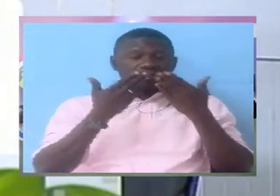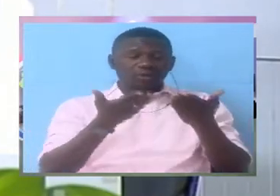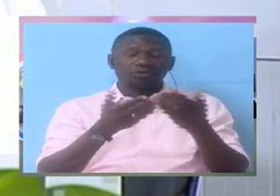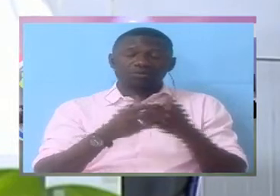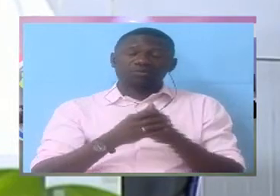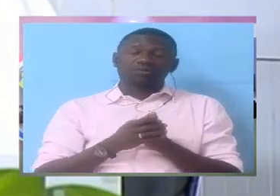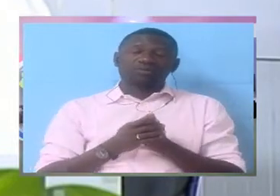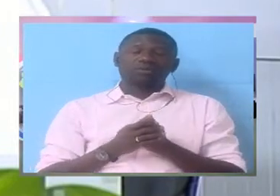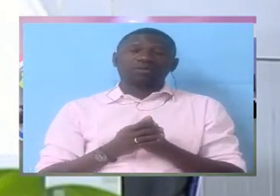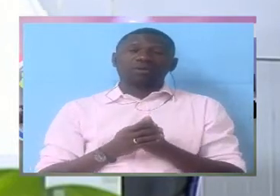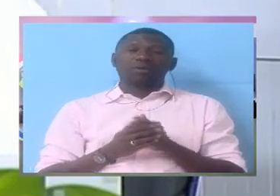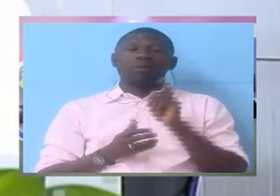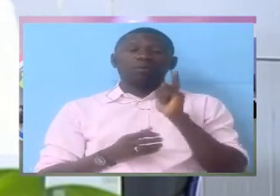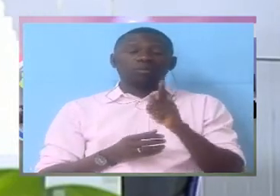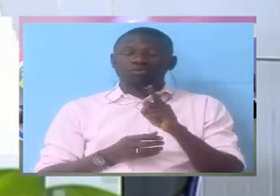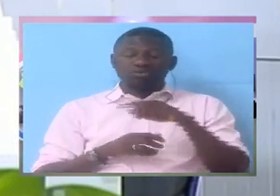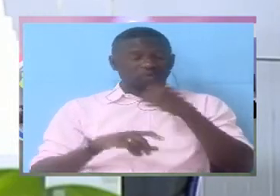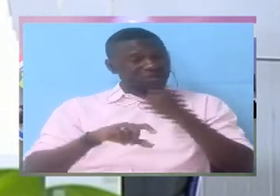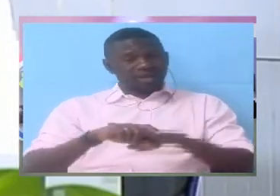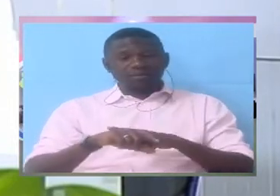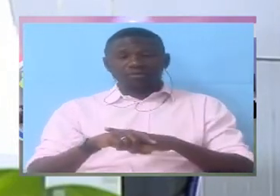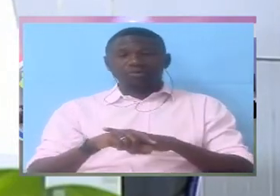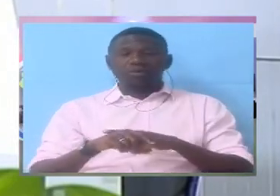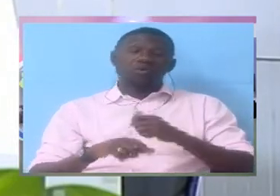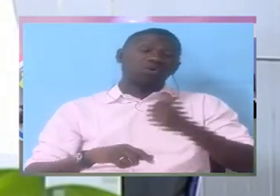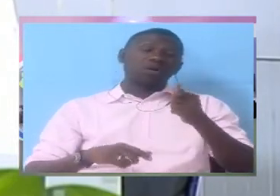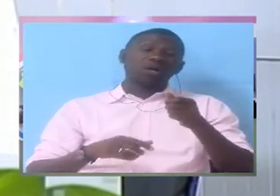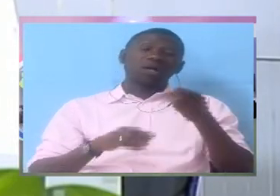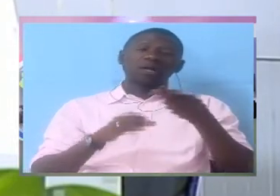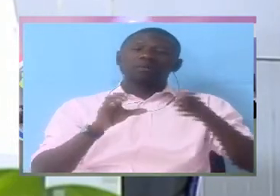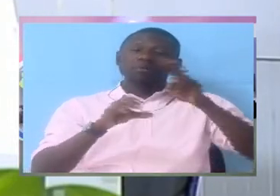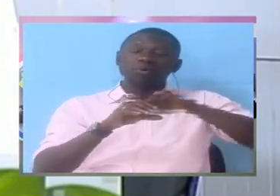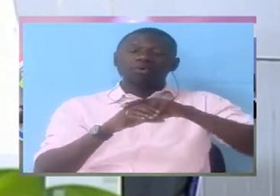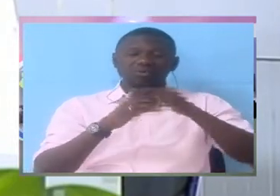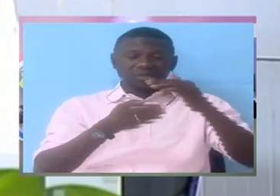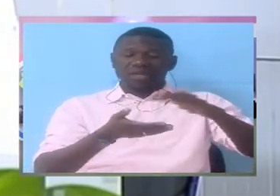Some will bring the raw to me before going to the analysis division.